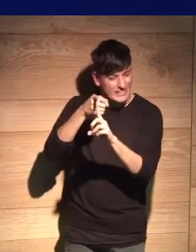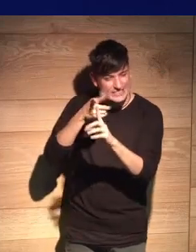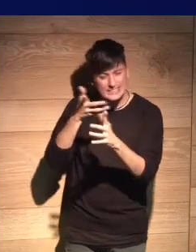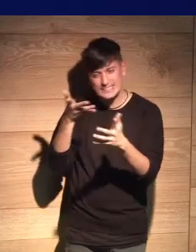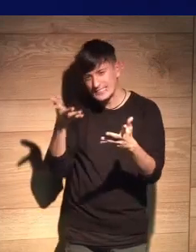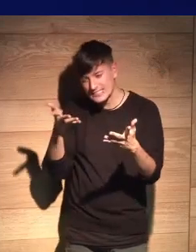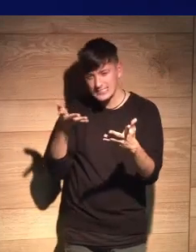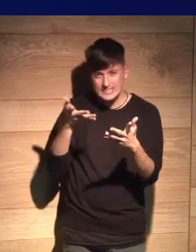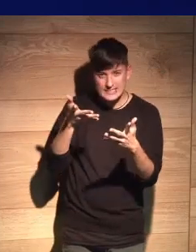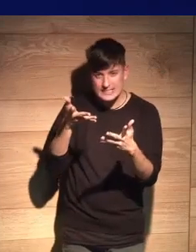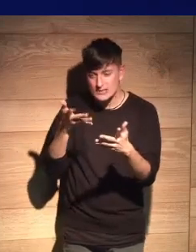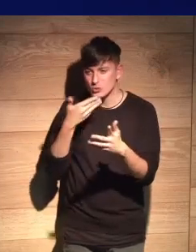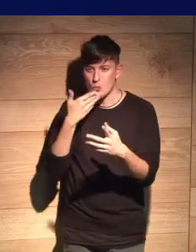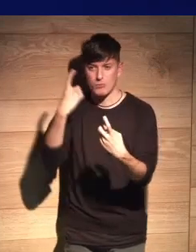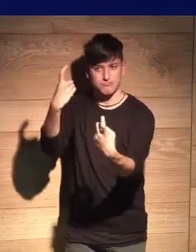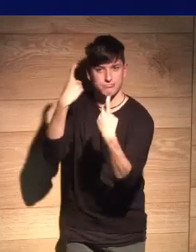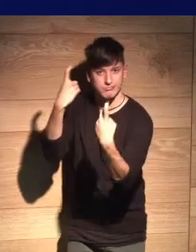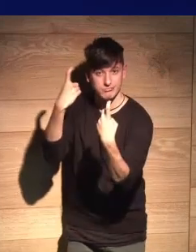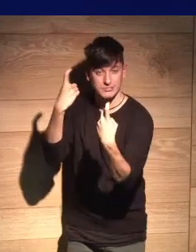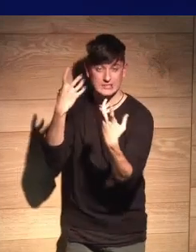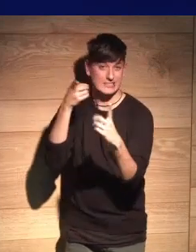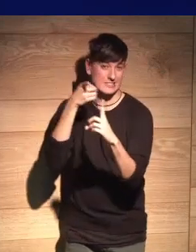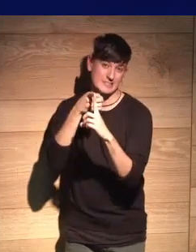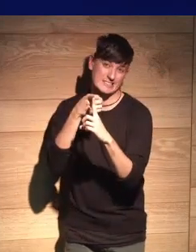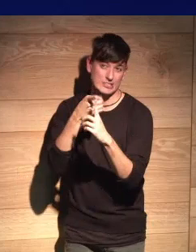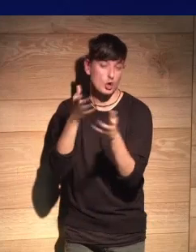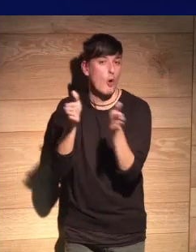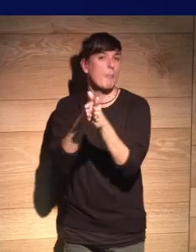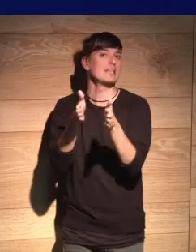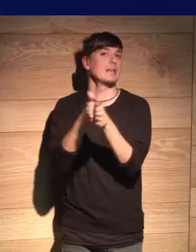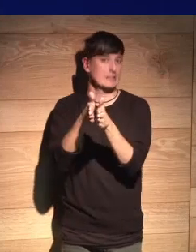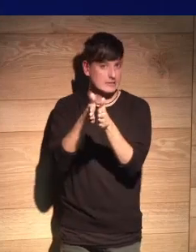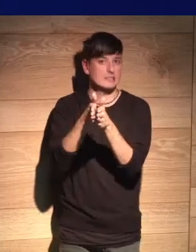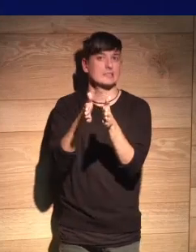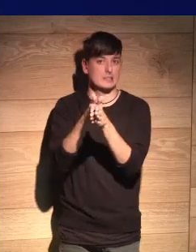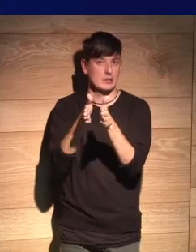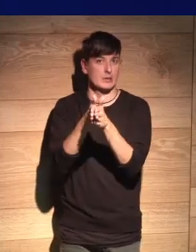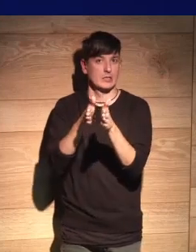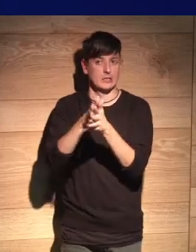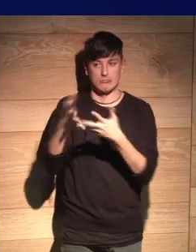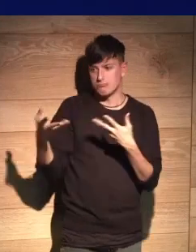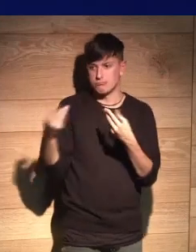than examples. As mentors, they have been rather more companions